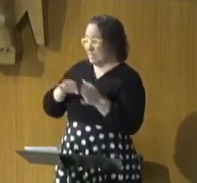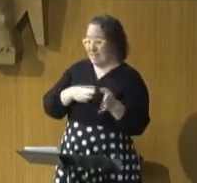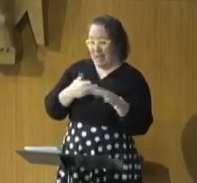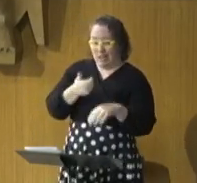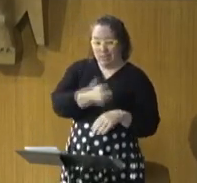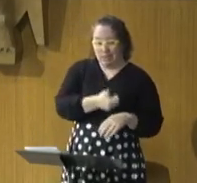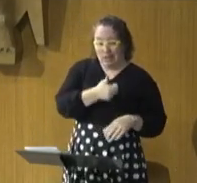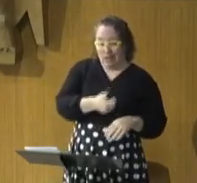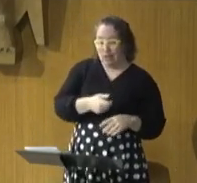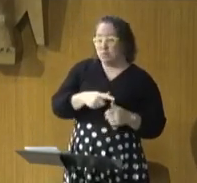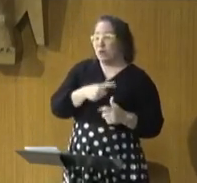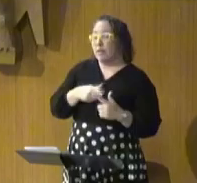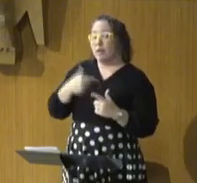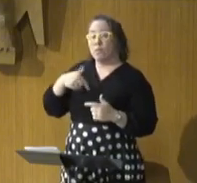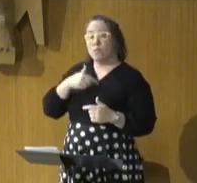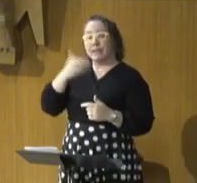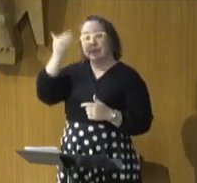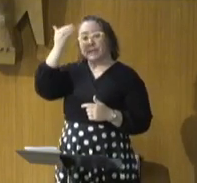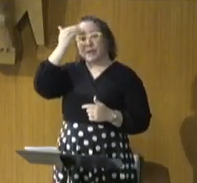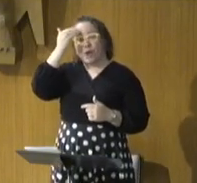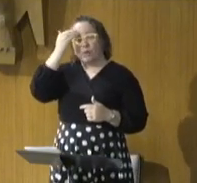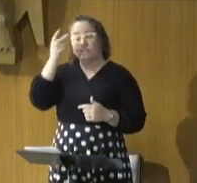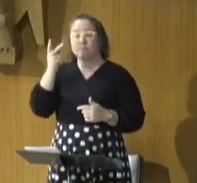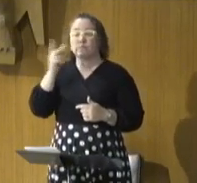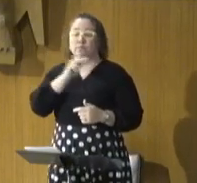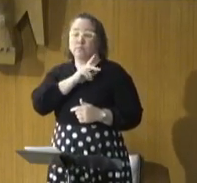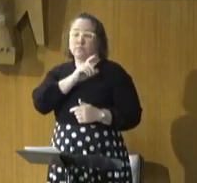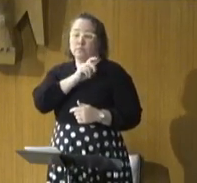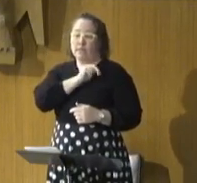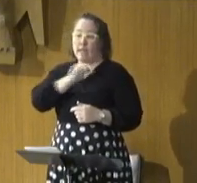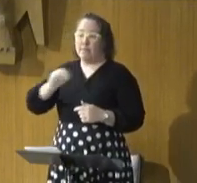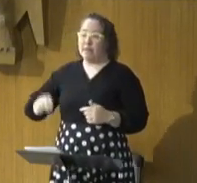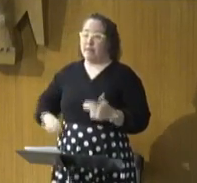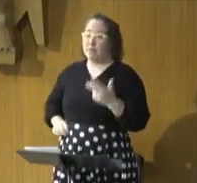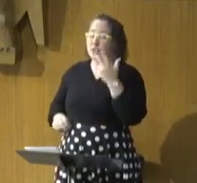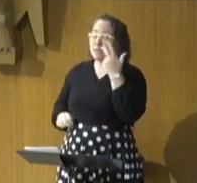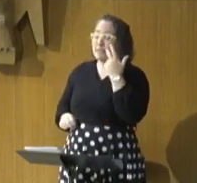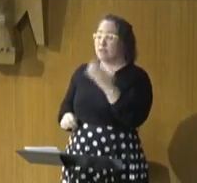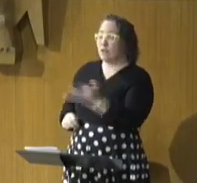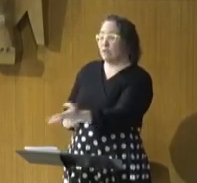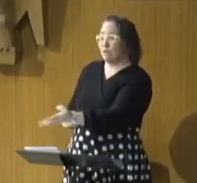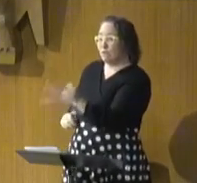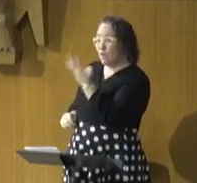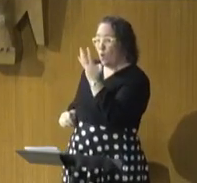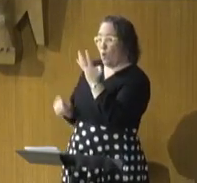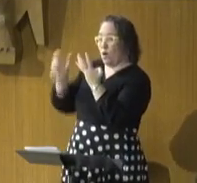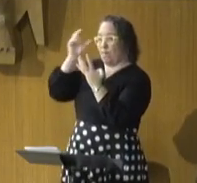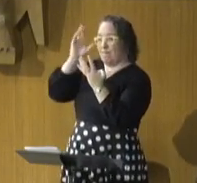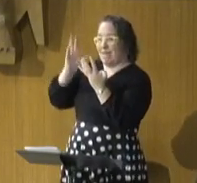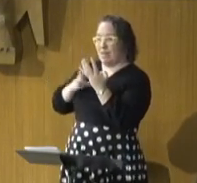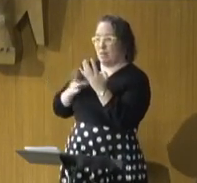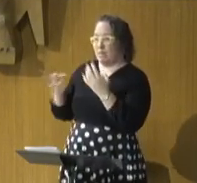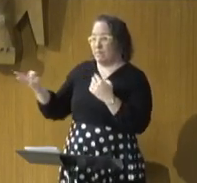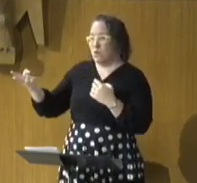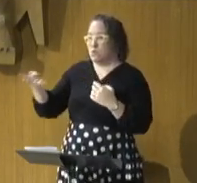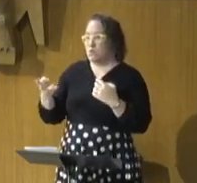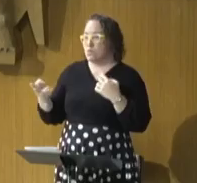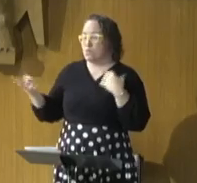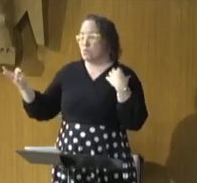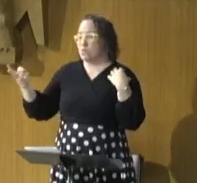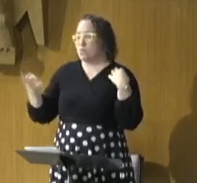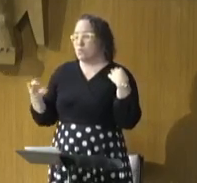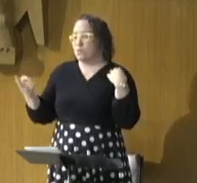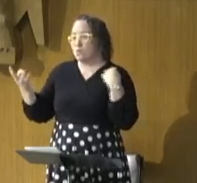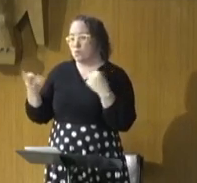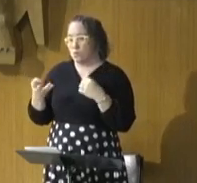all know, inside the furnace, the king sees not just the three refugees, but a fourth mysterious figure who looks